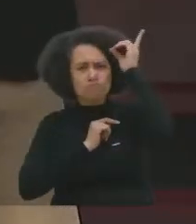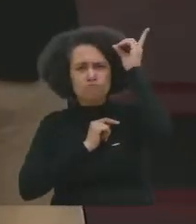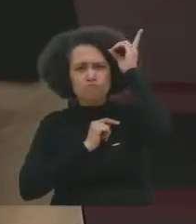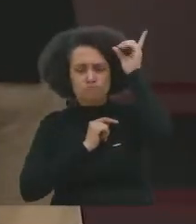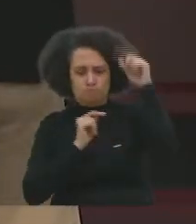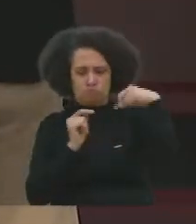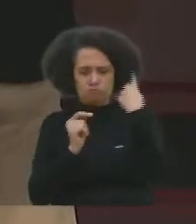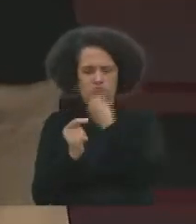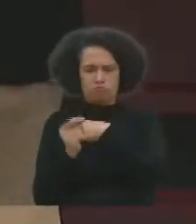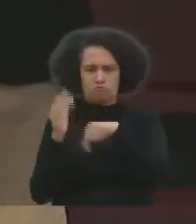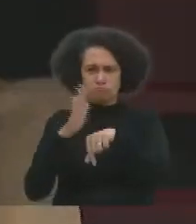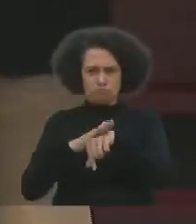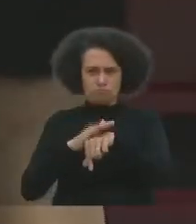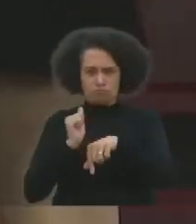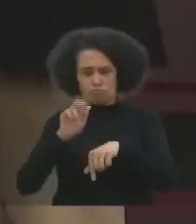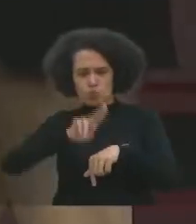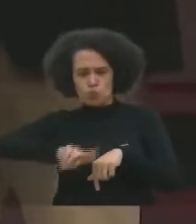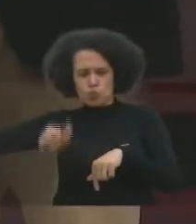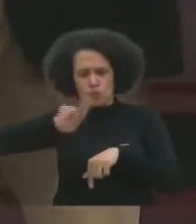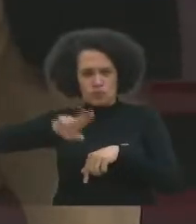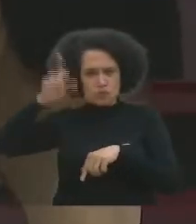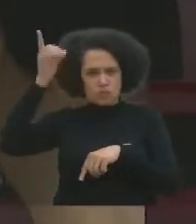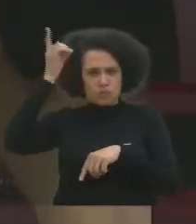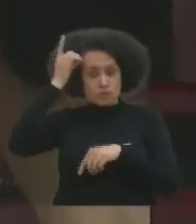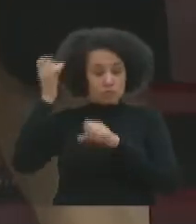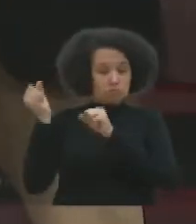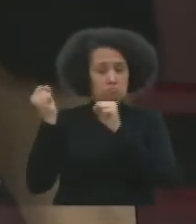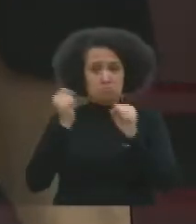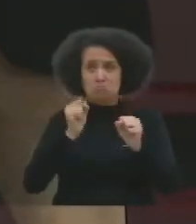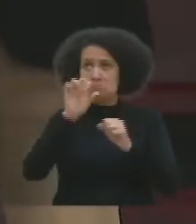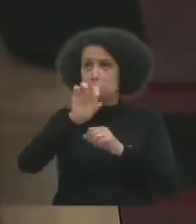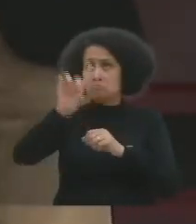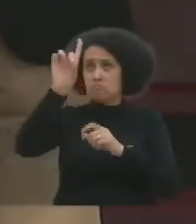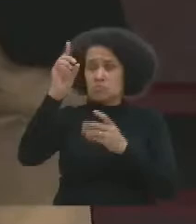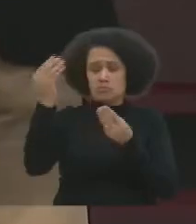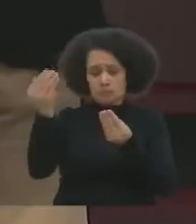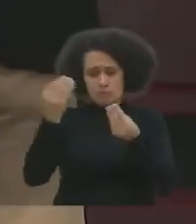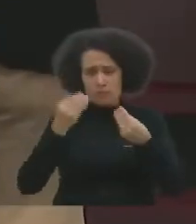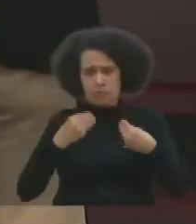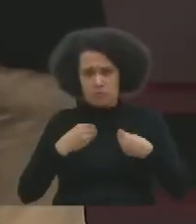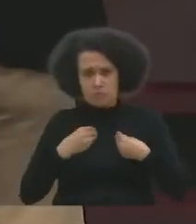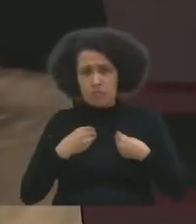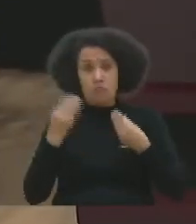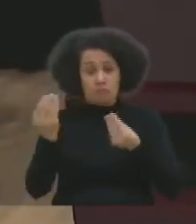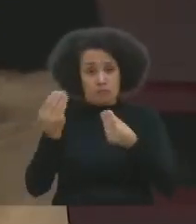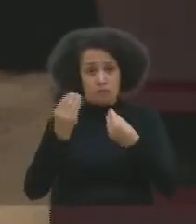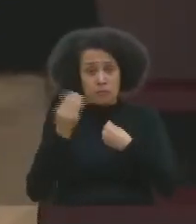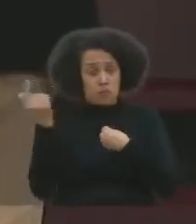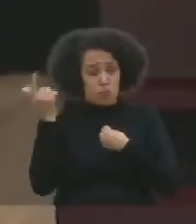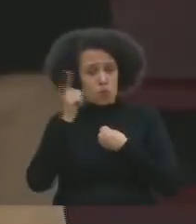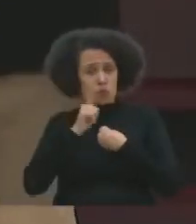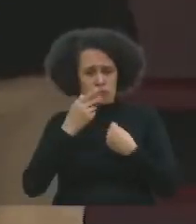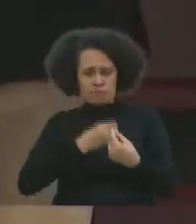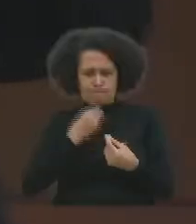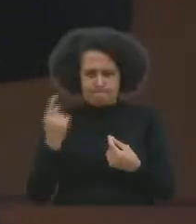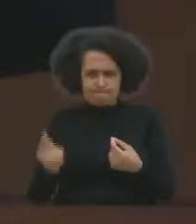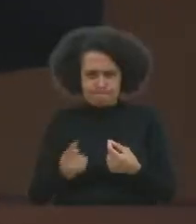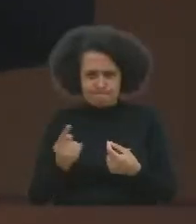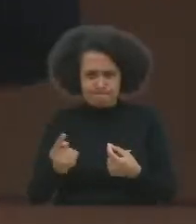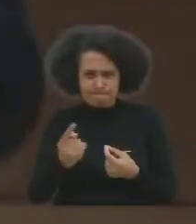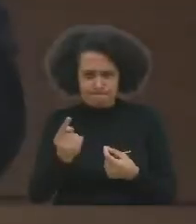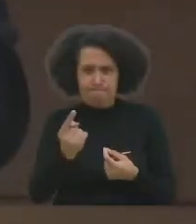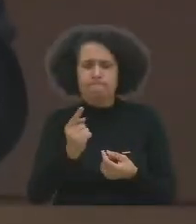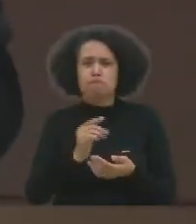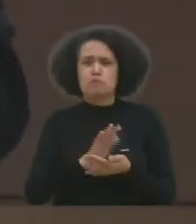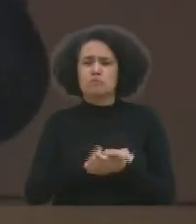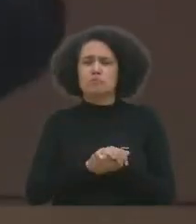somos chamados a usar esses dons, esse poder que Deus nos deu, para que eles nos dê uma recompensa eterna. God calls us to work according